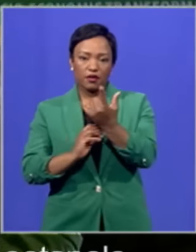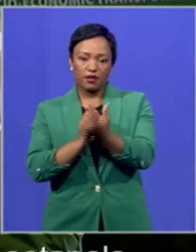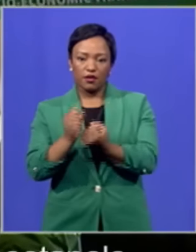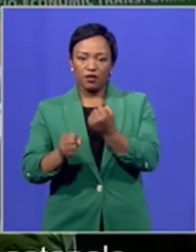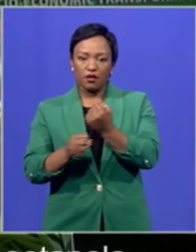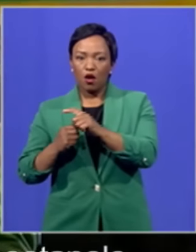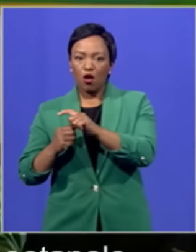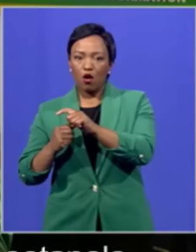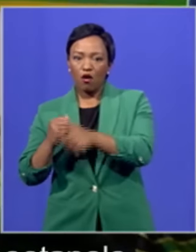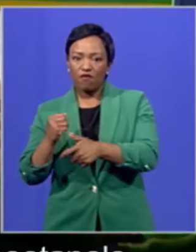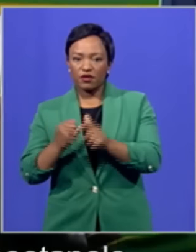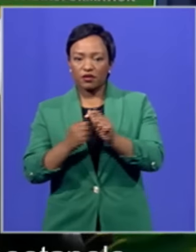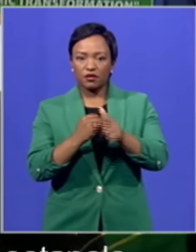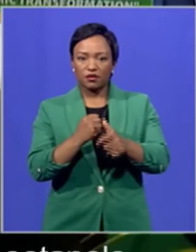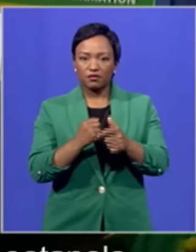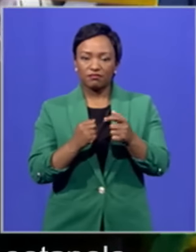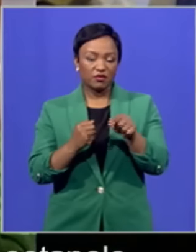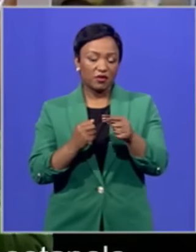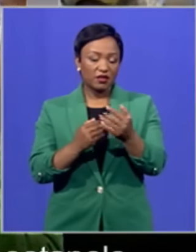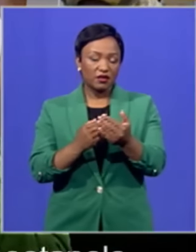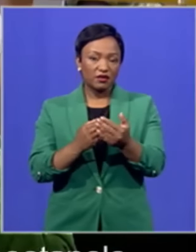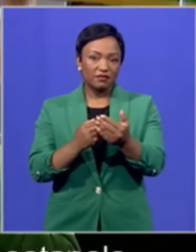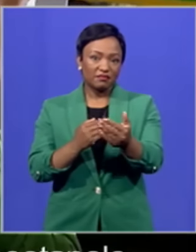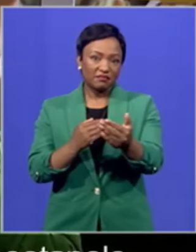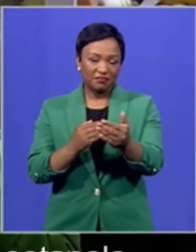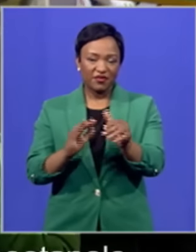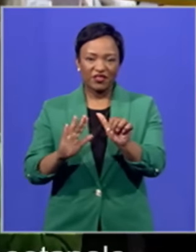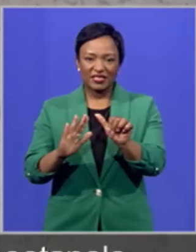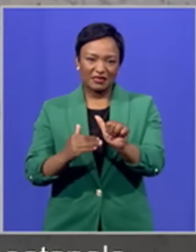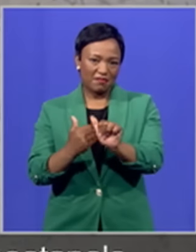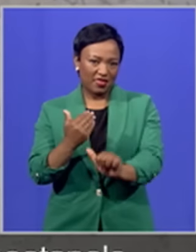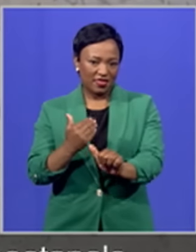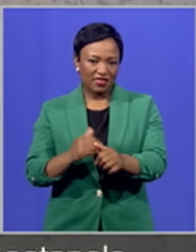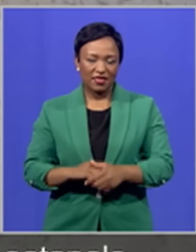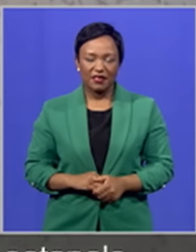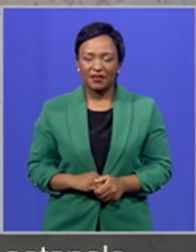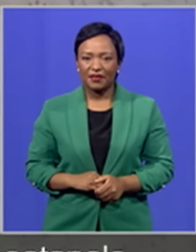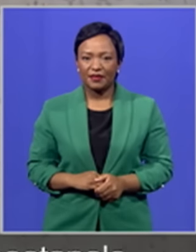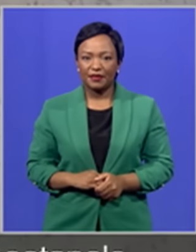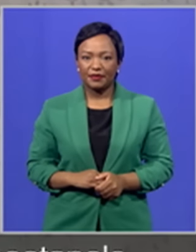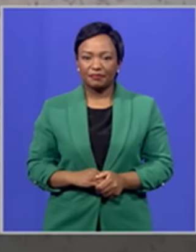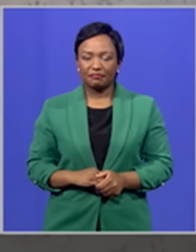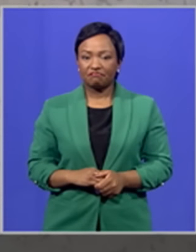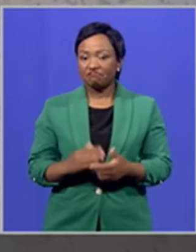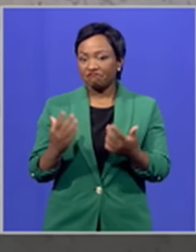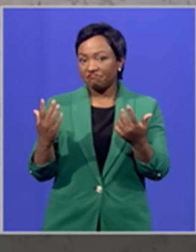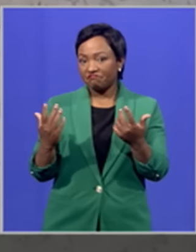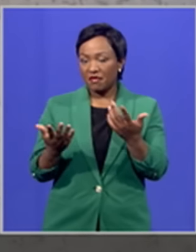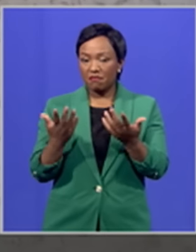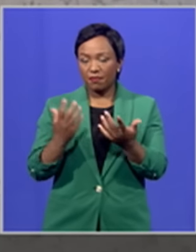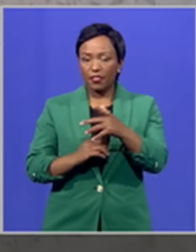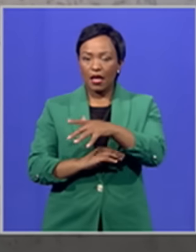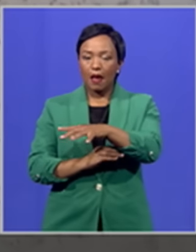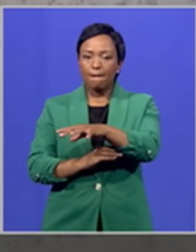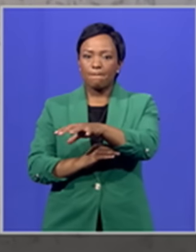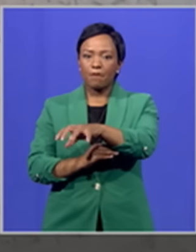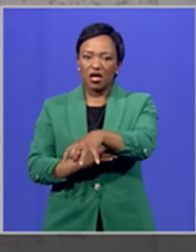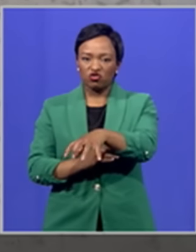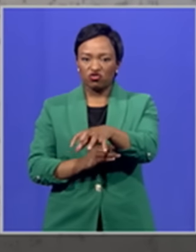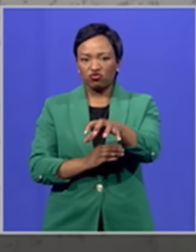tshwara mo dikgweding di le thataro go tloga ga jaana. It looks like branches might want to go back and review some